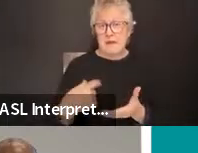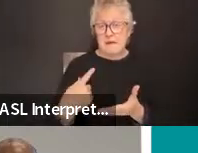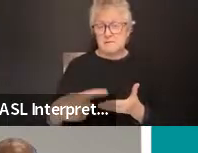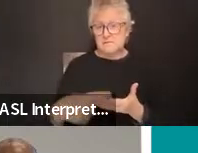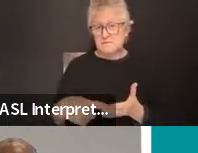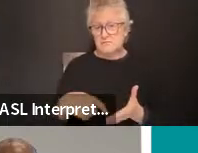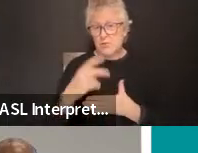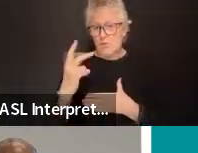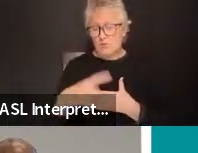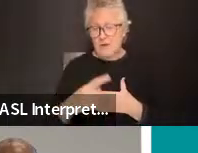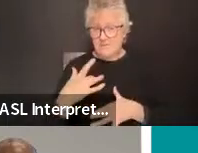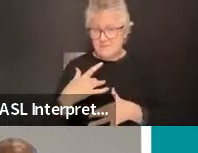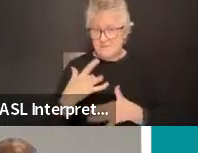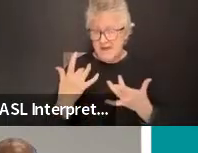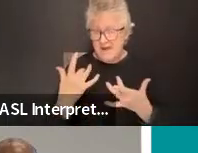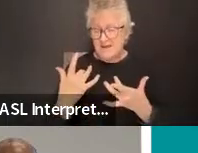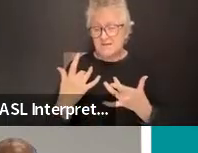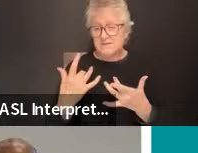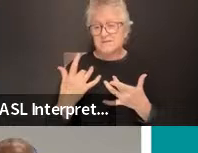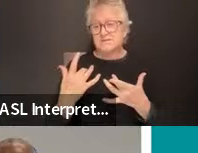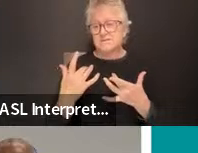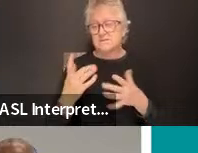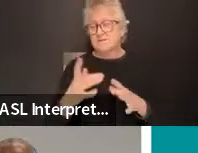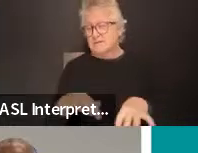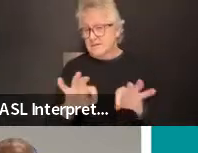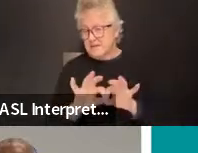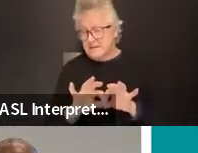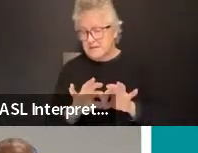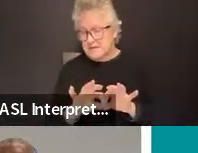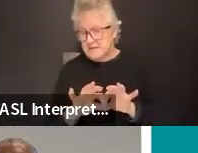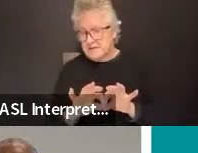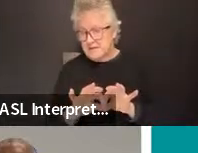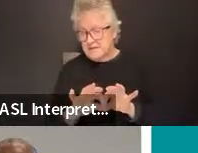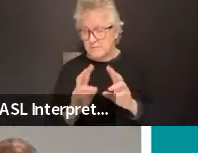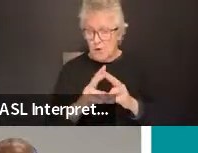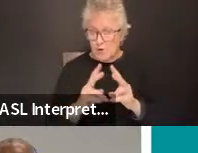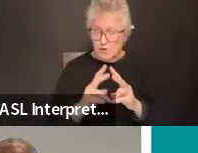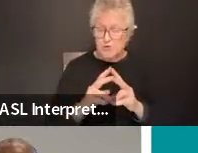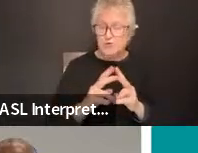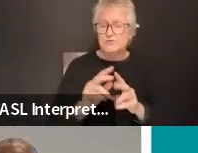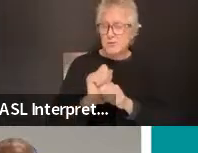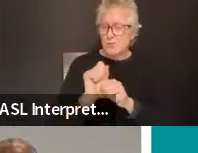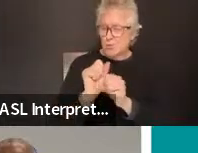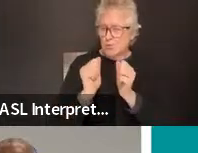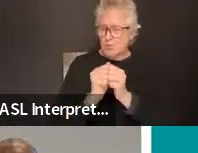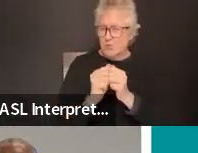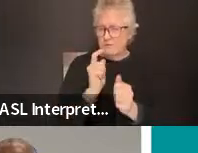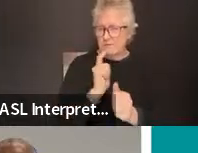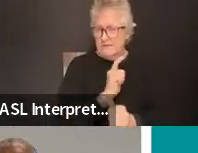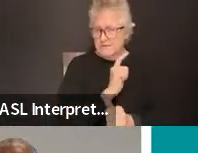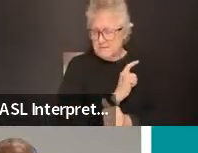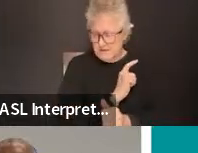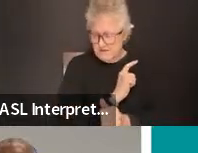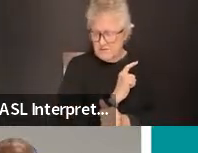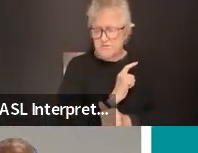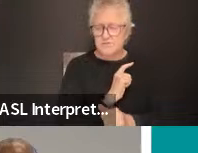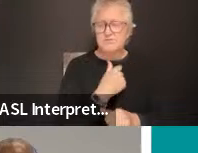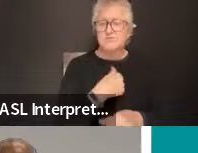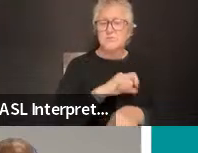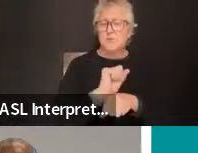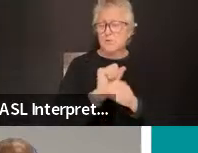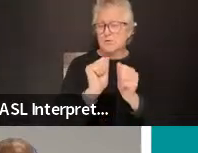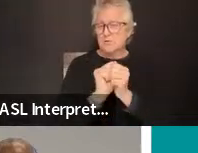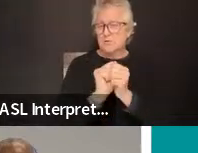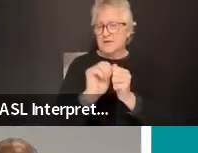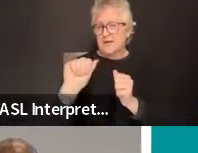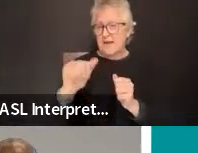status, how we're with key partners, and our work with the legislature. We also met with APEX and CRDC, the